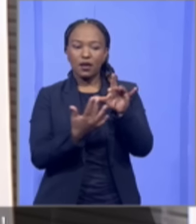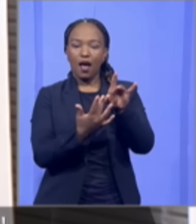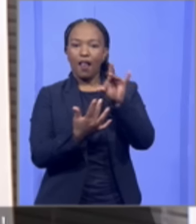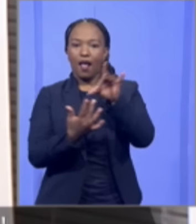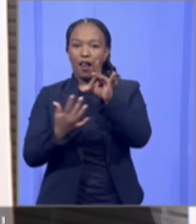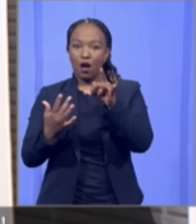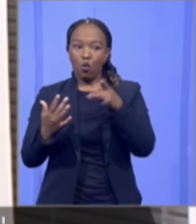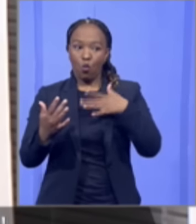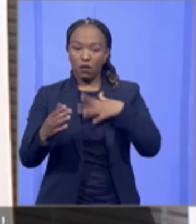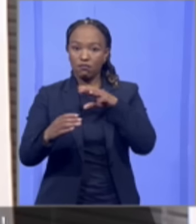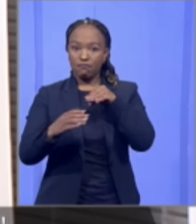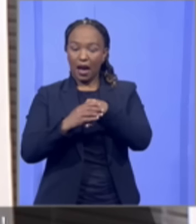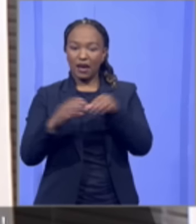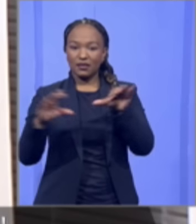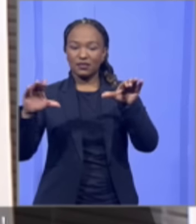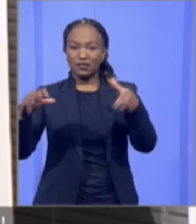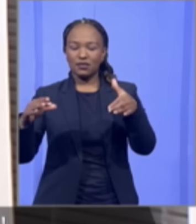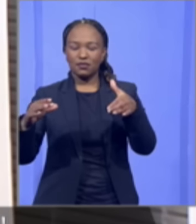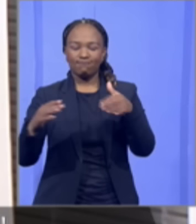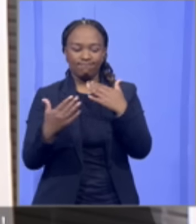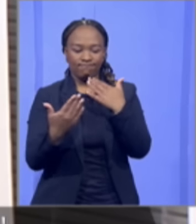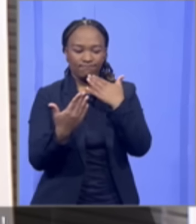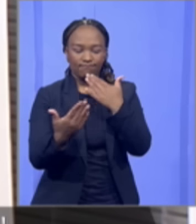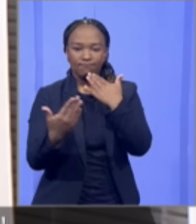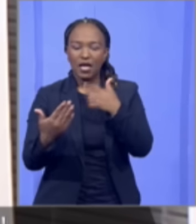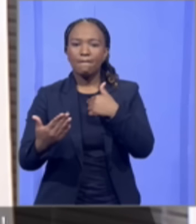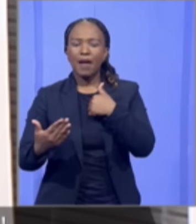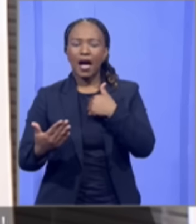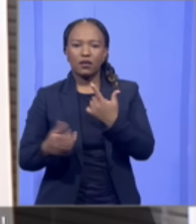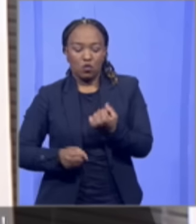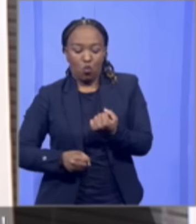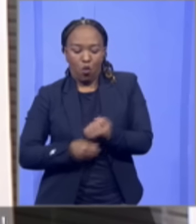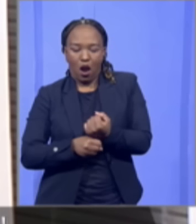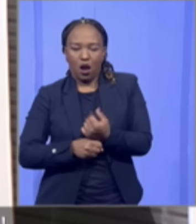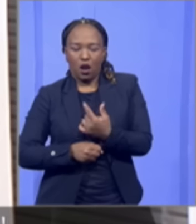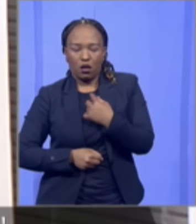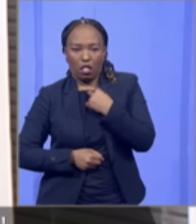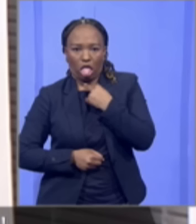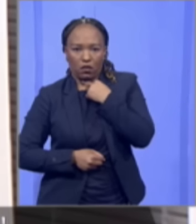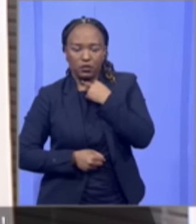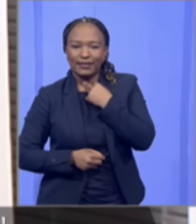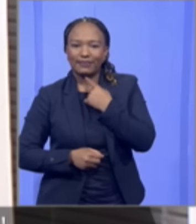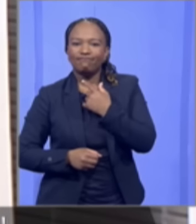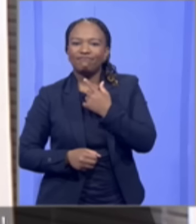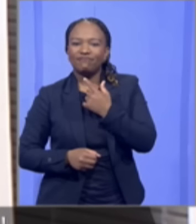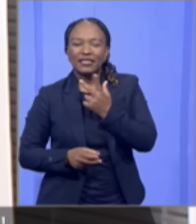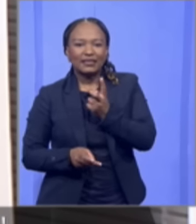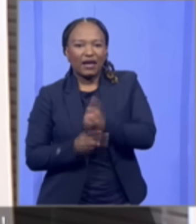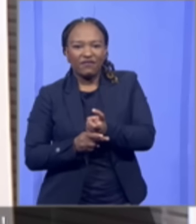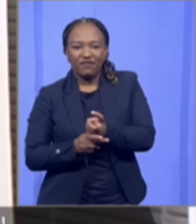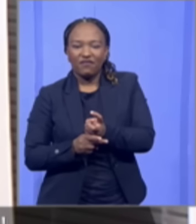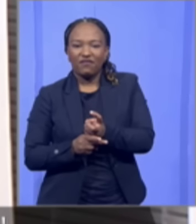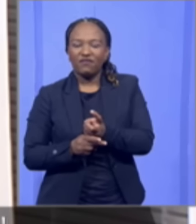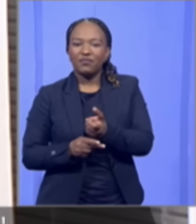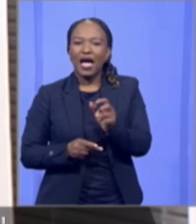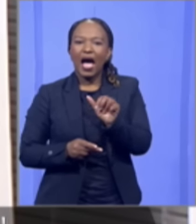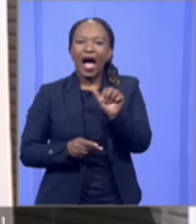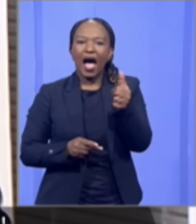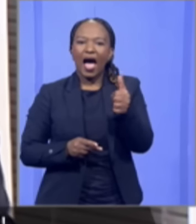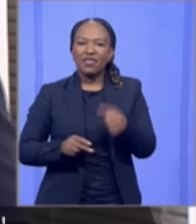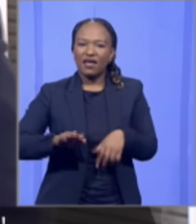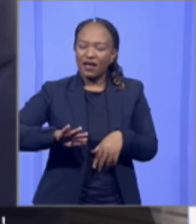difficult task and a difficult mandate to leave others not out of choice, but out